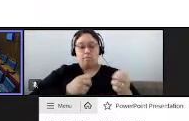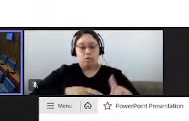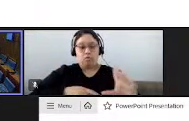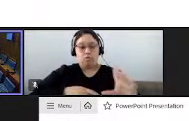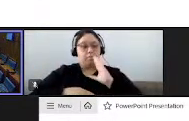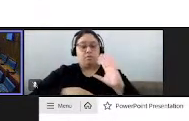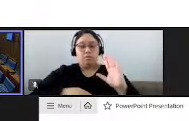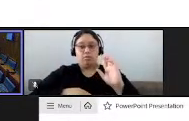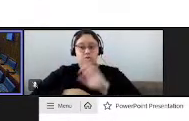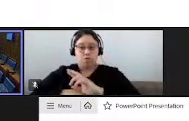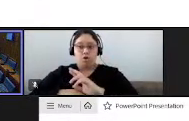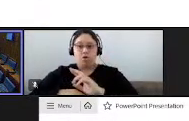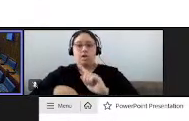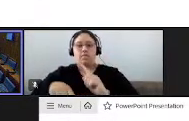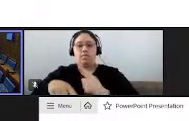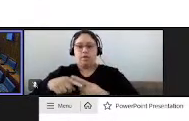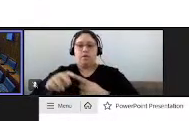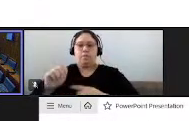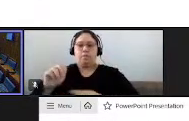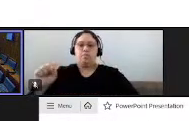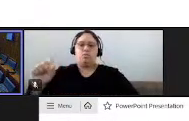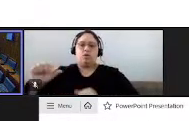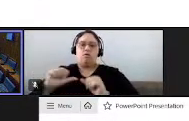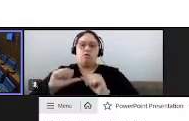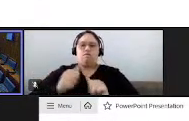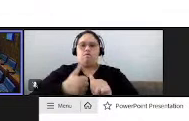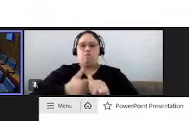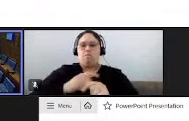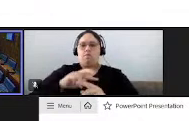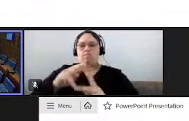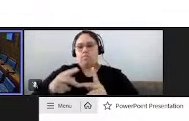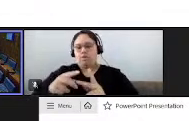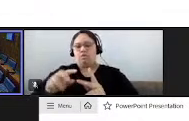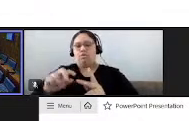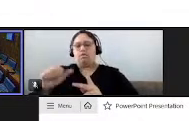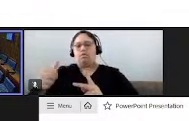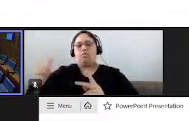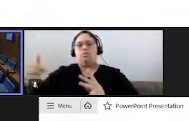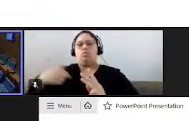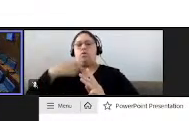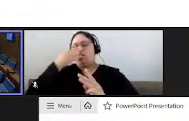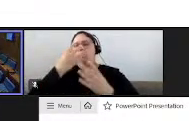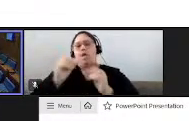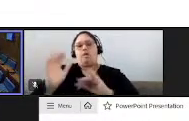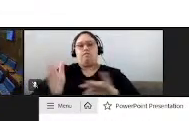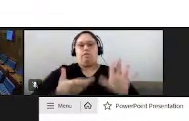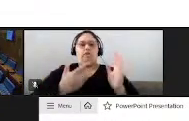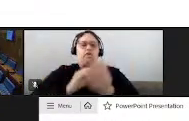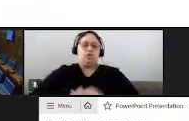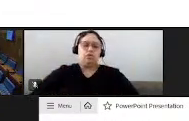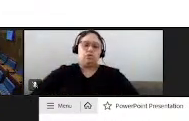please respond, and then Member Maseko can follow up, and then go over to you. Then we know we've dealt with that one.